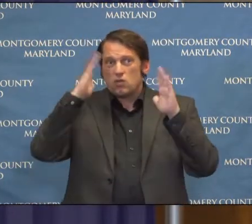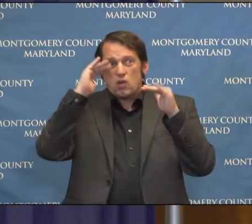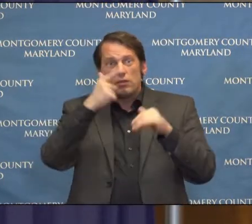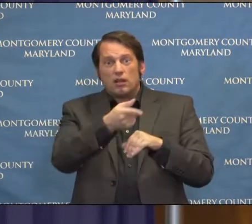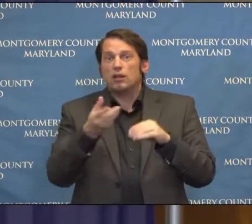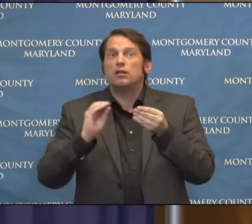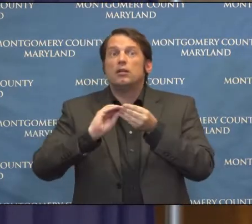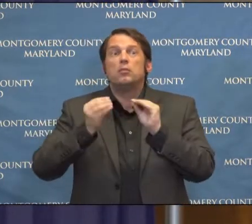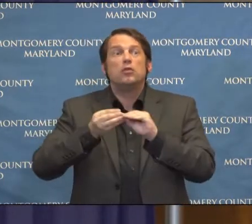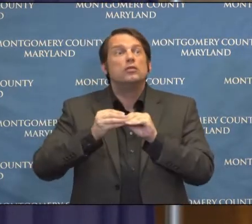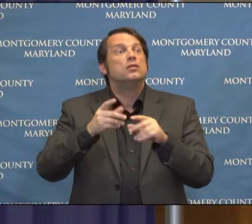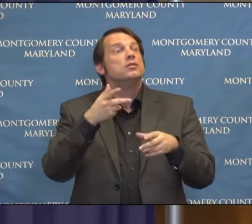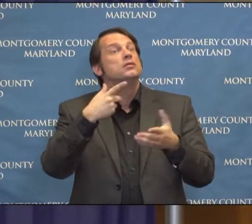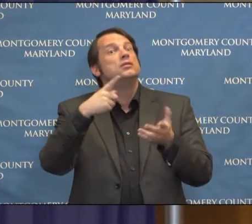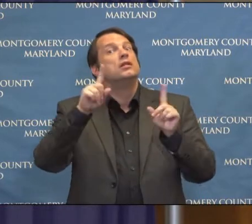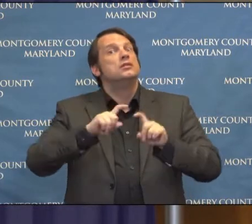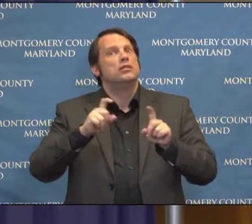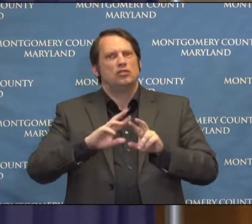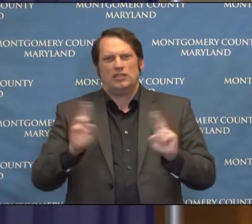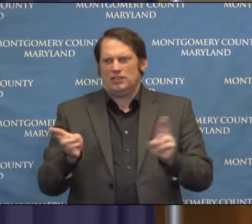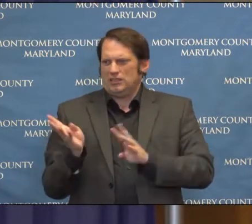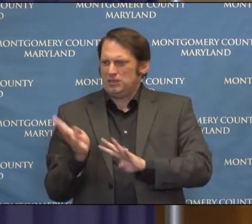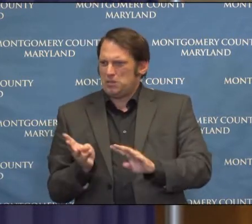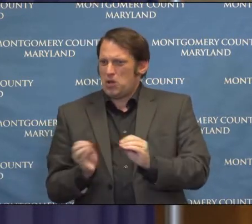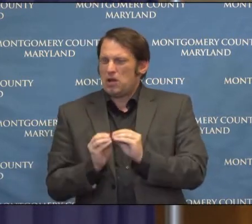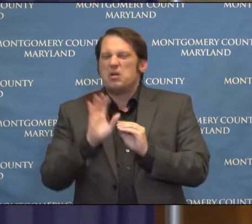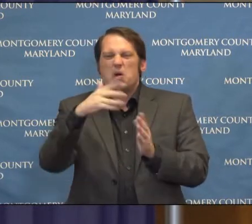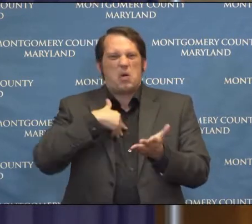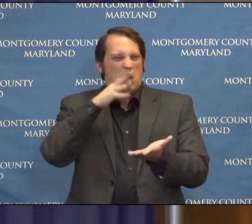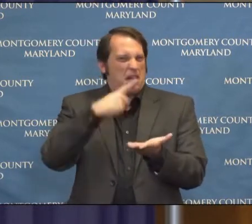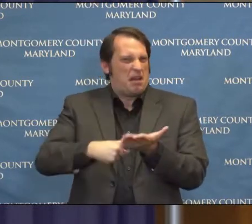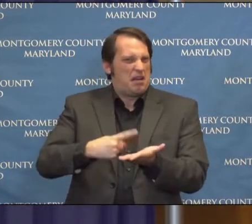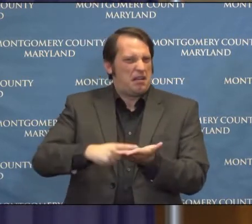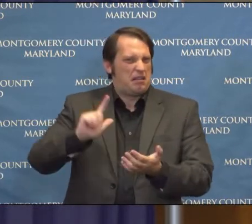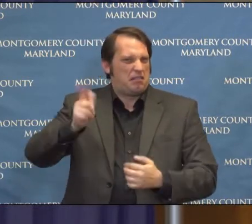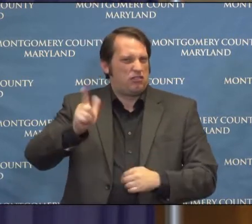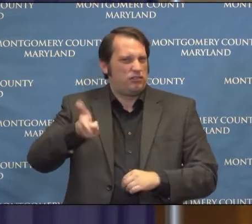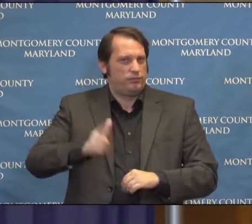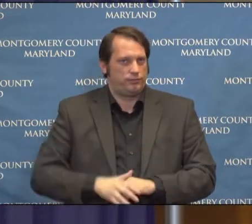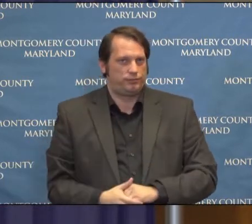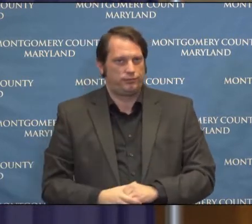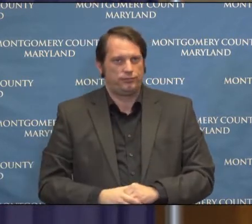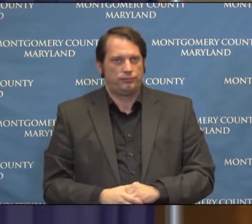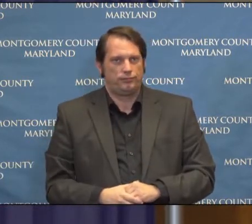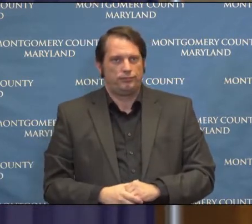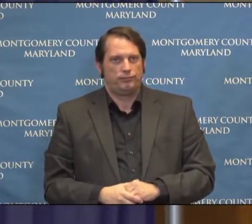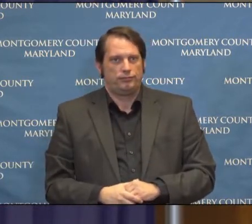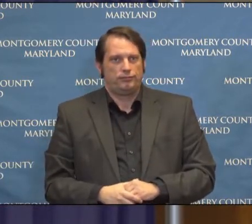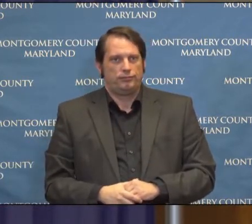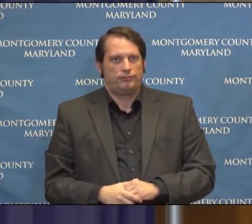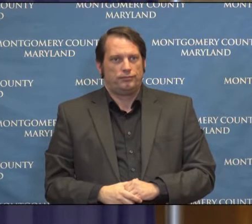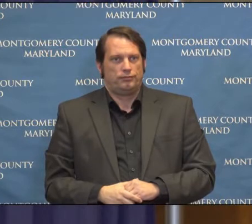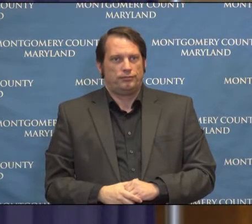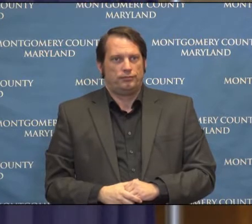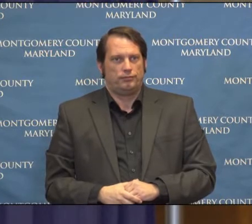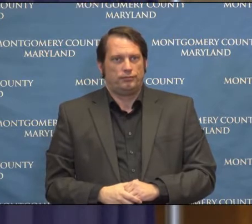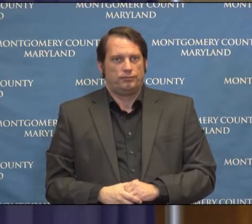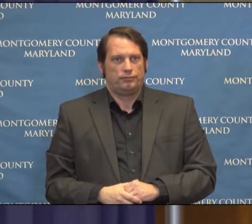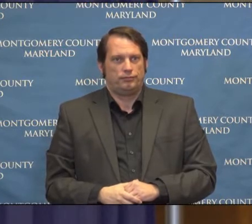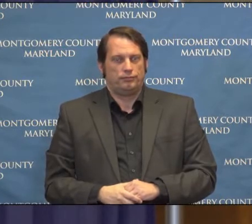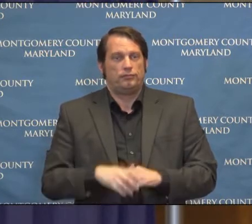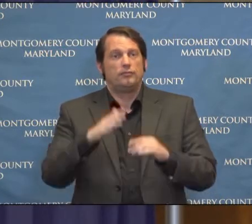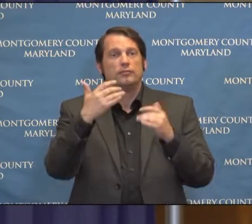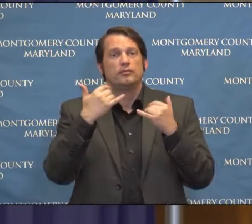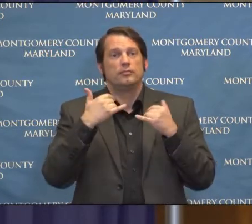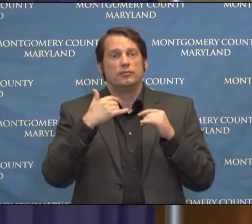genuine discussion to talk about these long-standing health disparities that didn't just show up today or didn't show up when COVID came around.